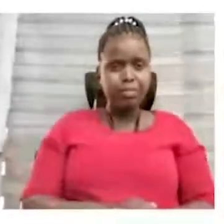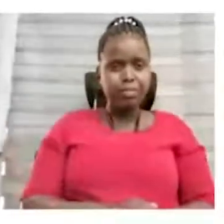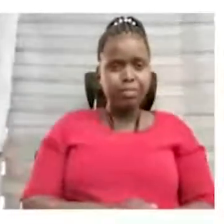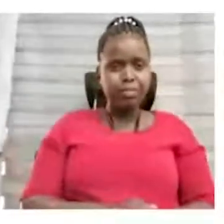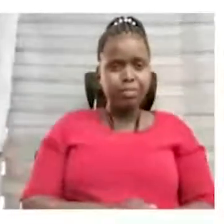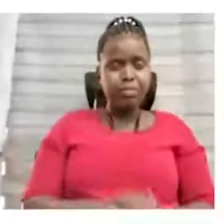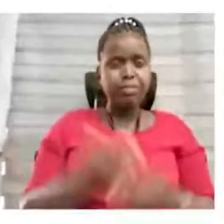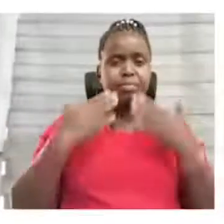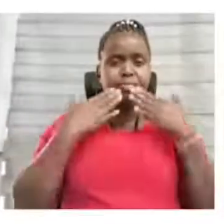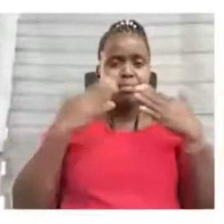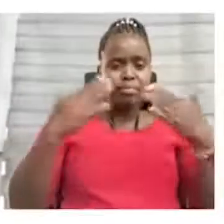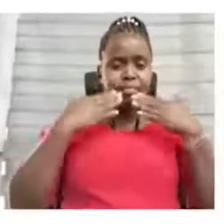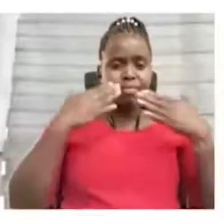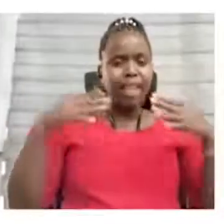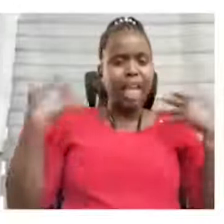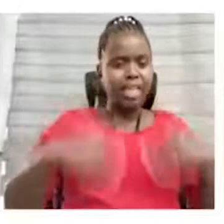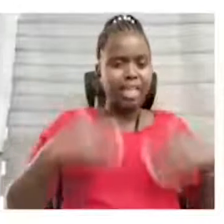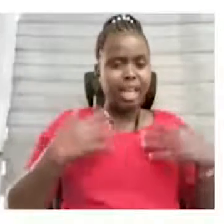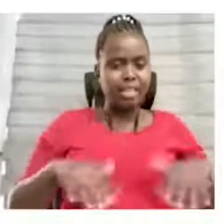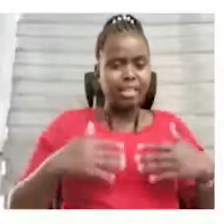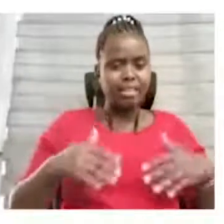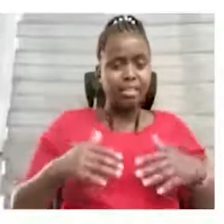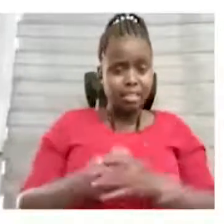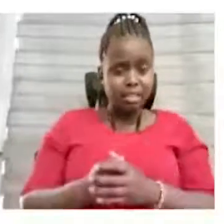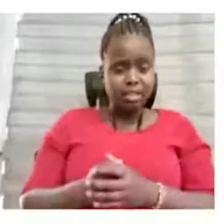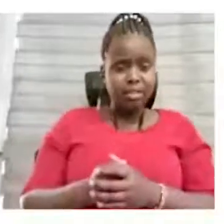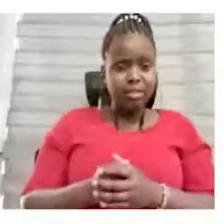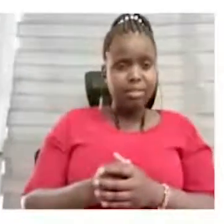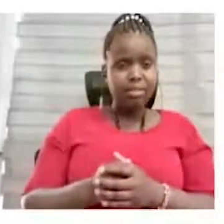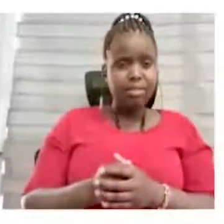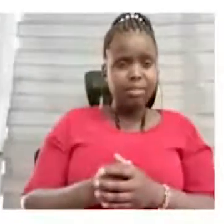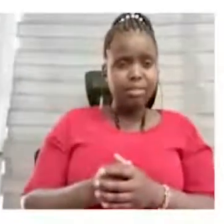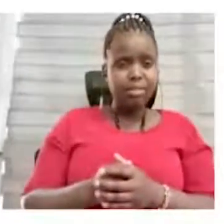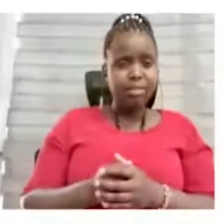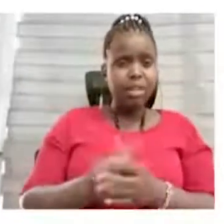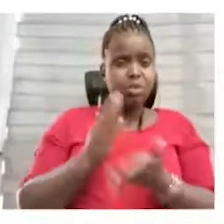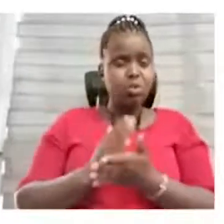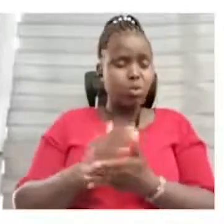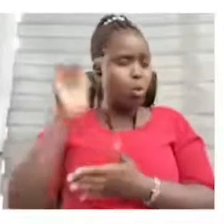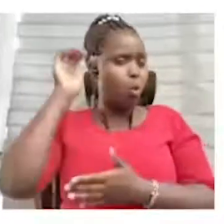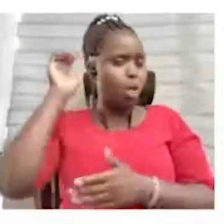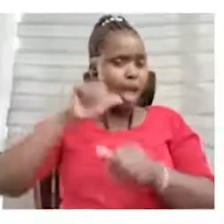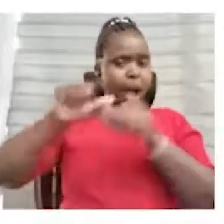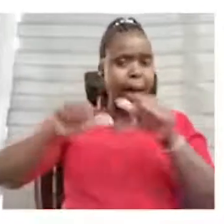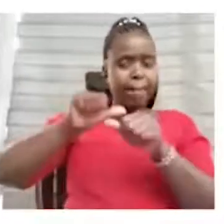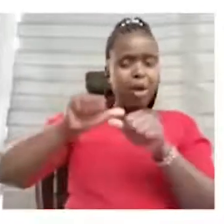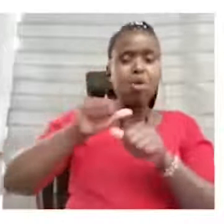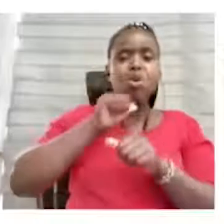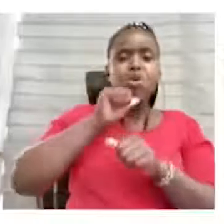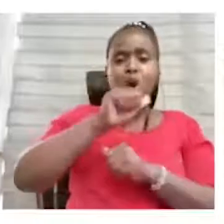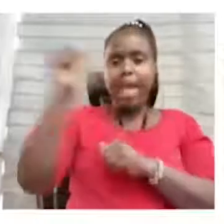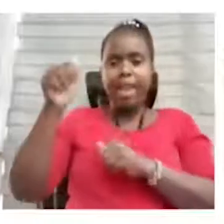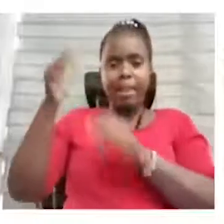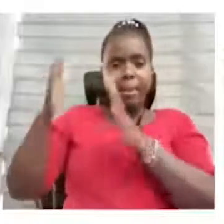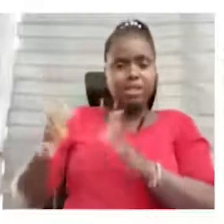Clara. This is so exciting and offers such a broad spectrum. We heard here aspects of not only the content and the services,